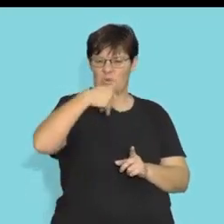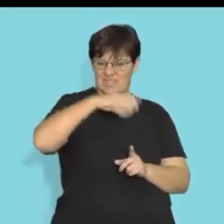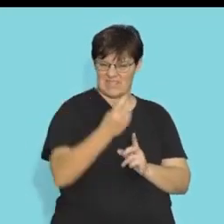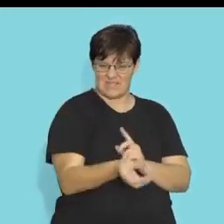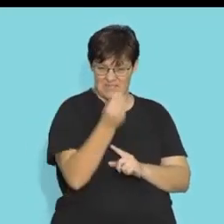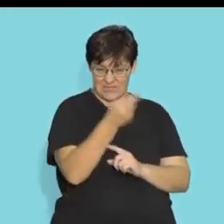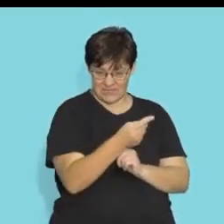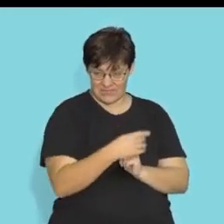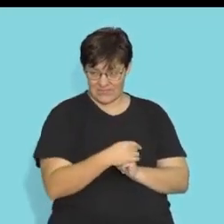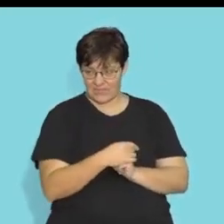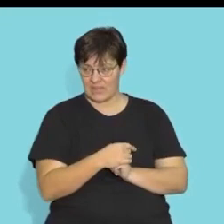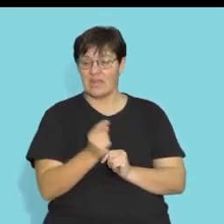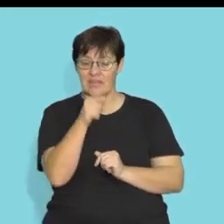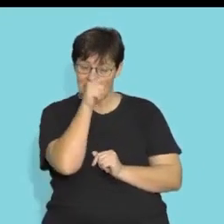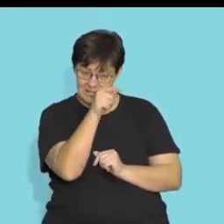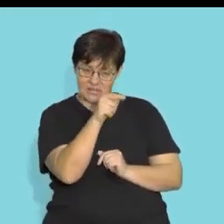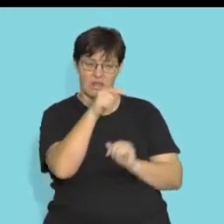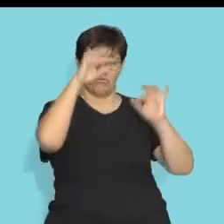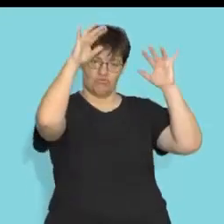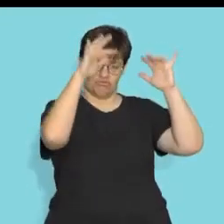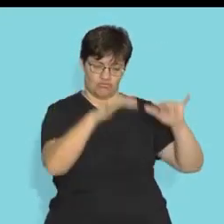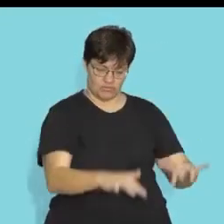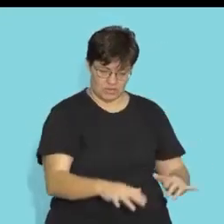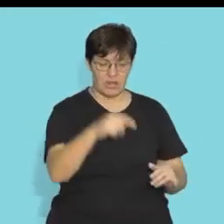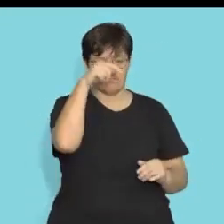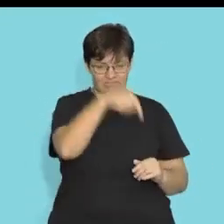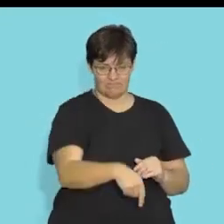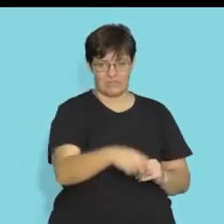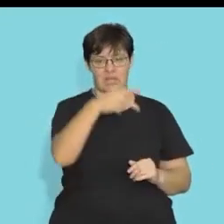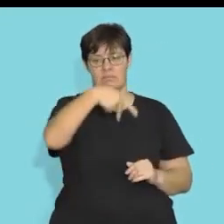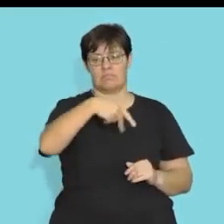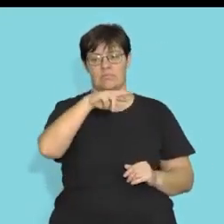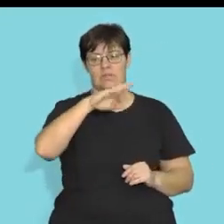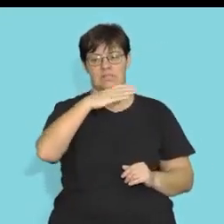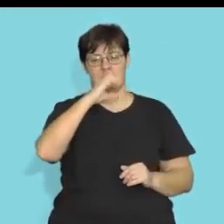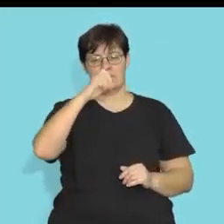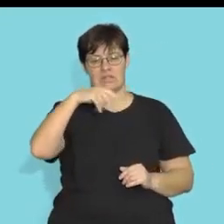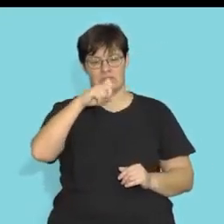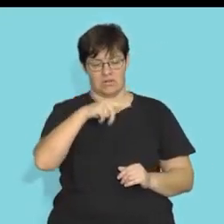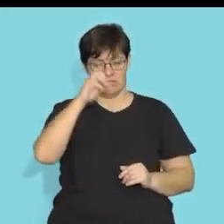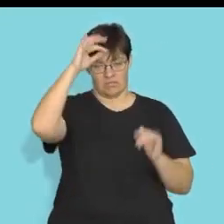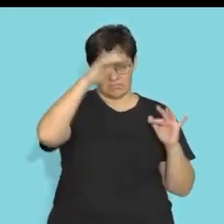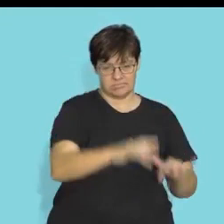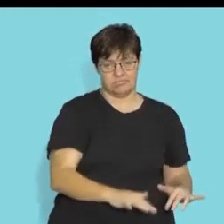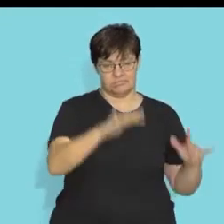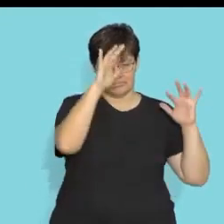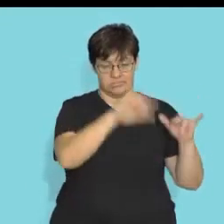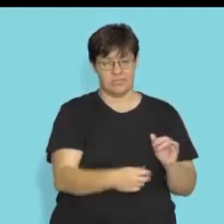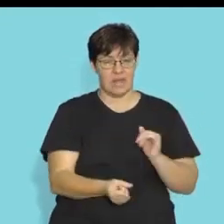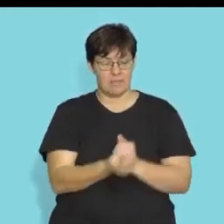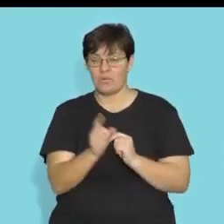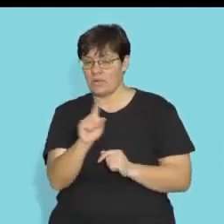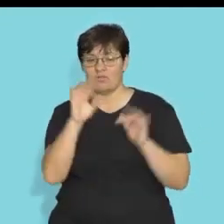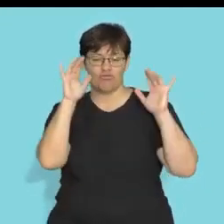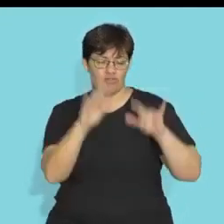the condensed water vapor that falls to the Earth's surface is now called precipitation. Most of the